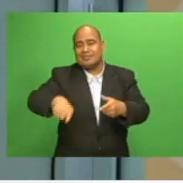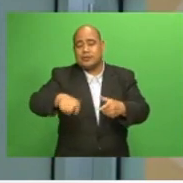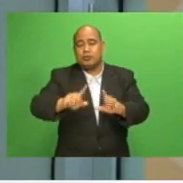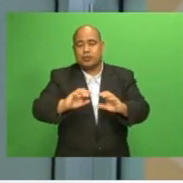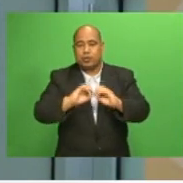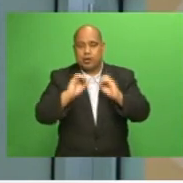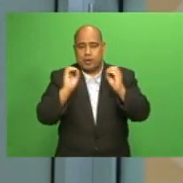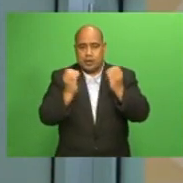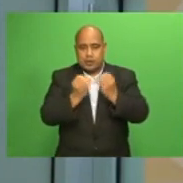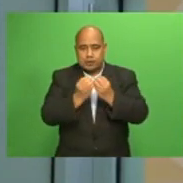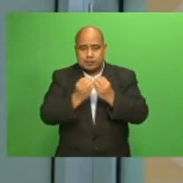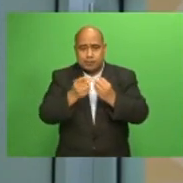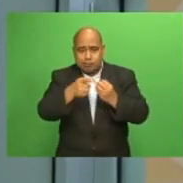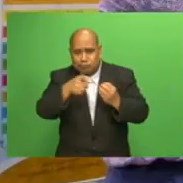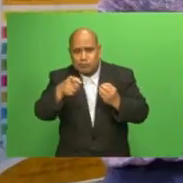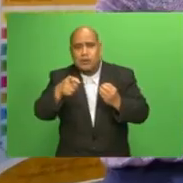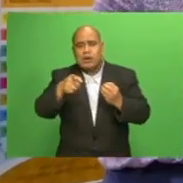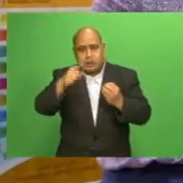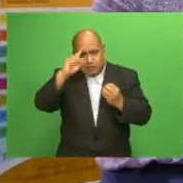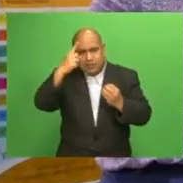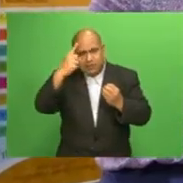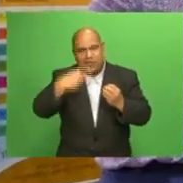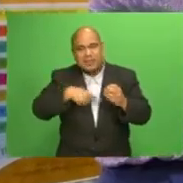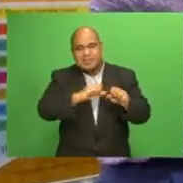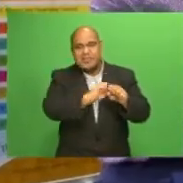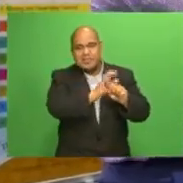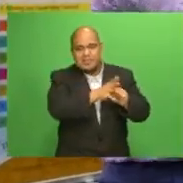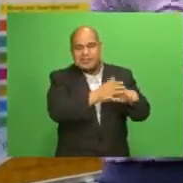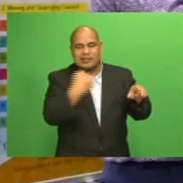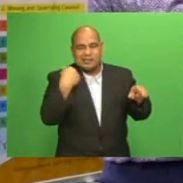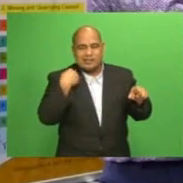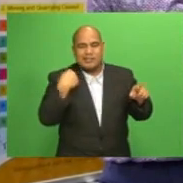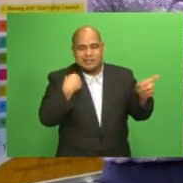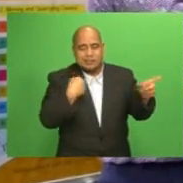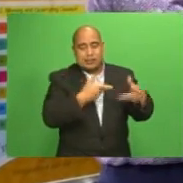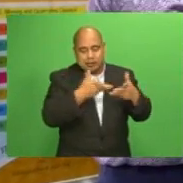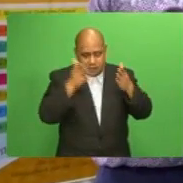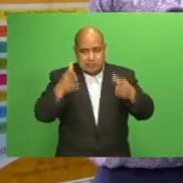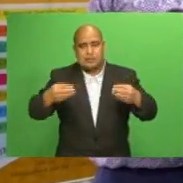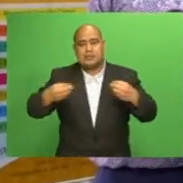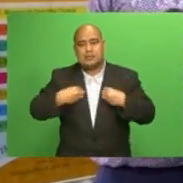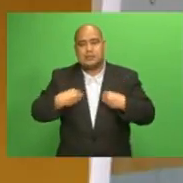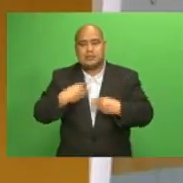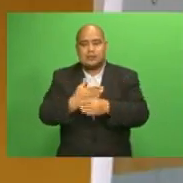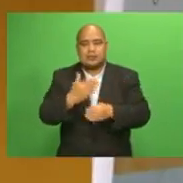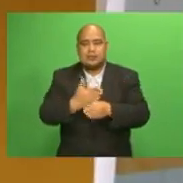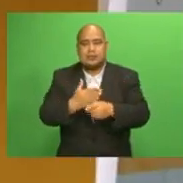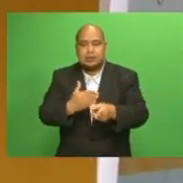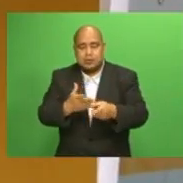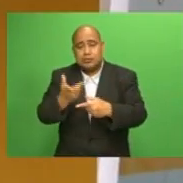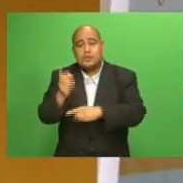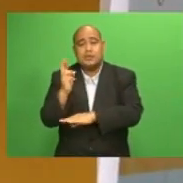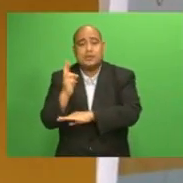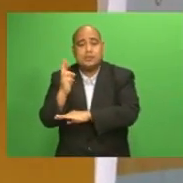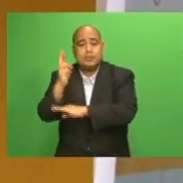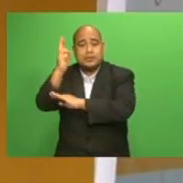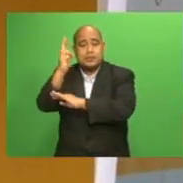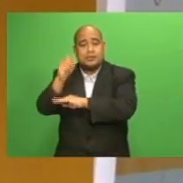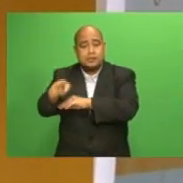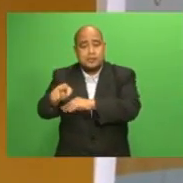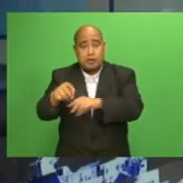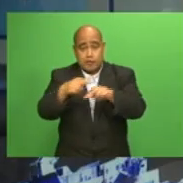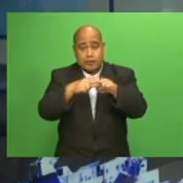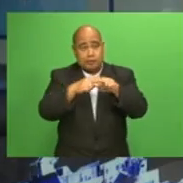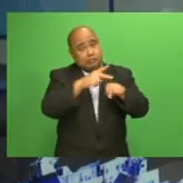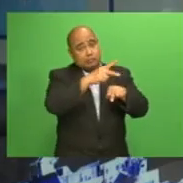COVID on their businesses and jobs. Australian High Commissioner to Fiji, John Feek, says as an international partner, they are committed